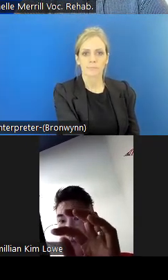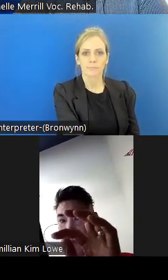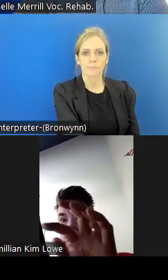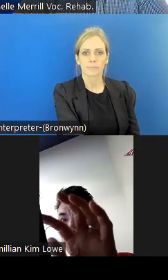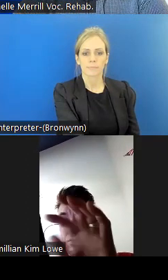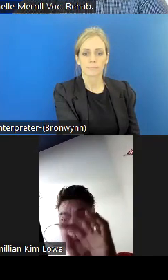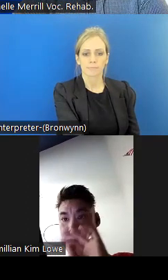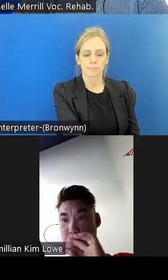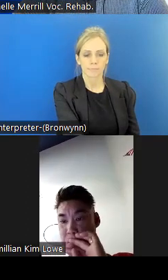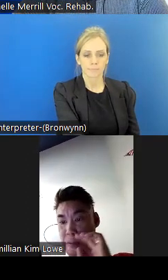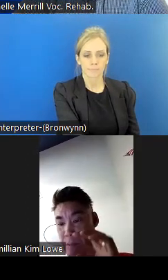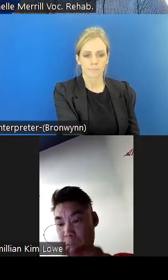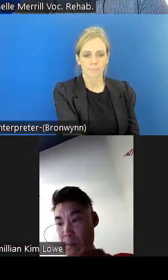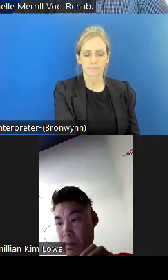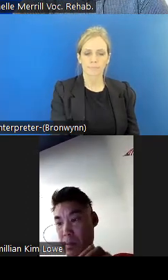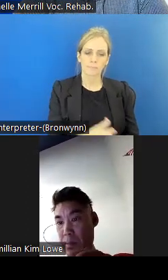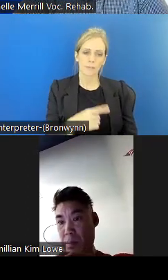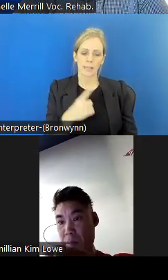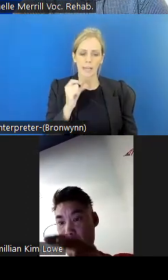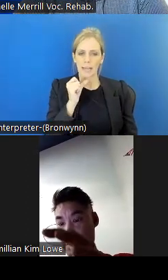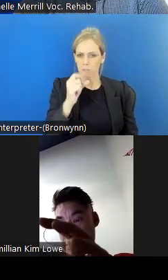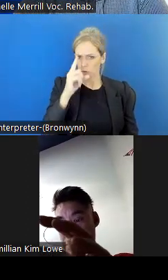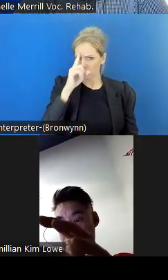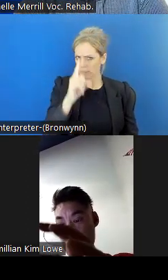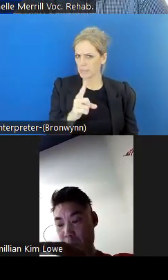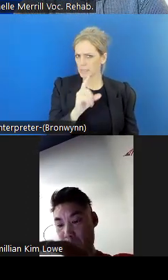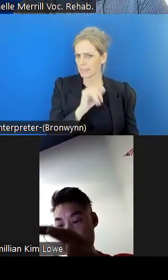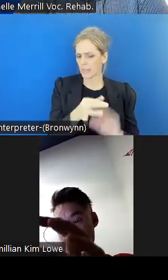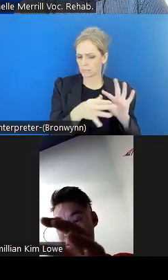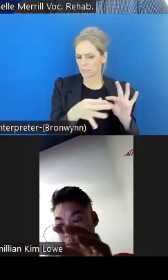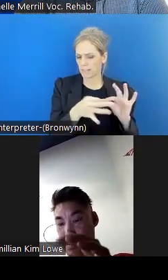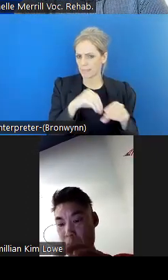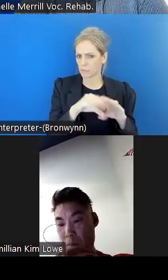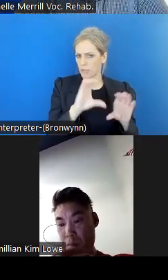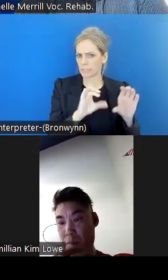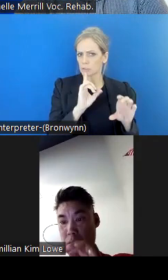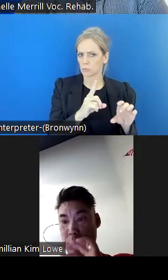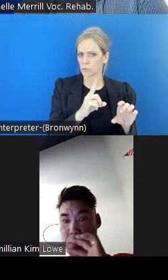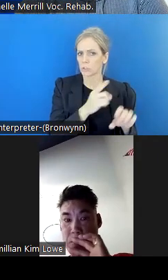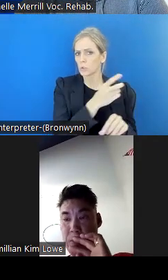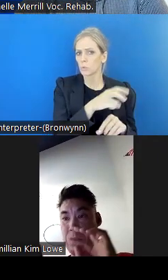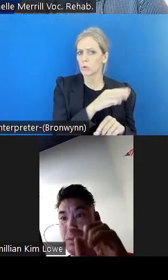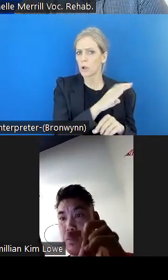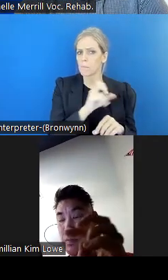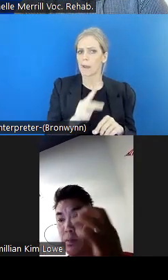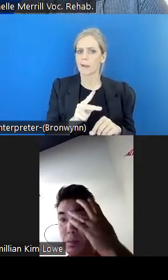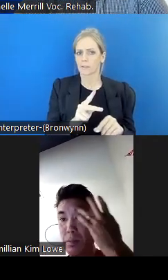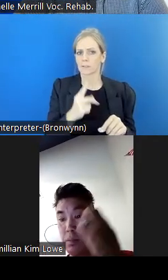I don't believe that that is actually true. We can come back to that when we get to comments.